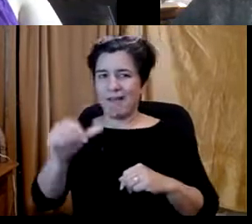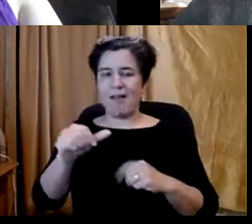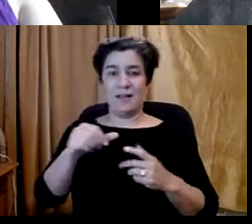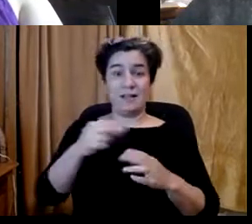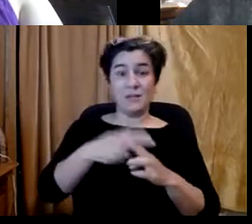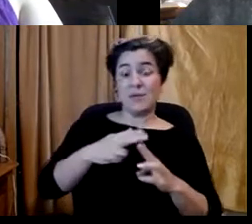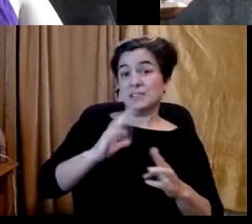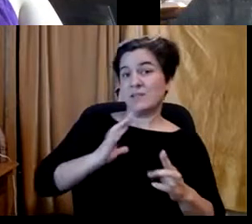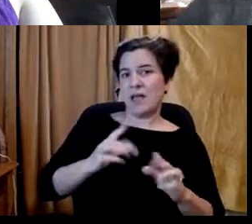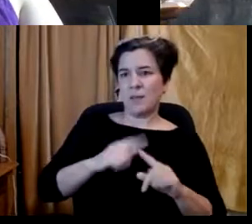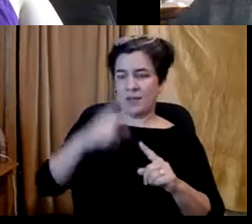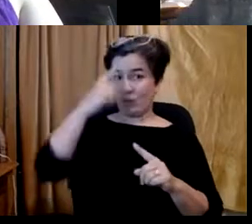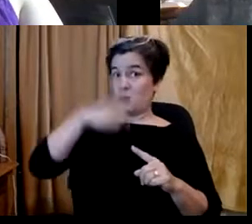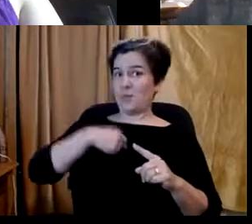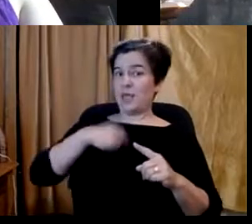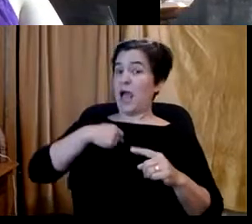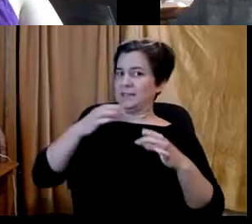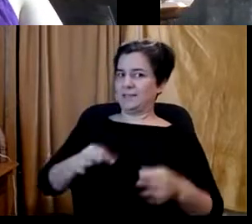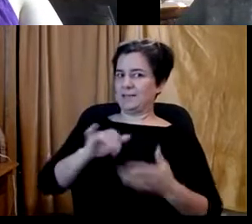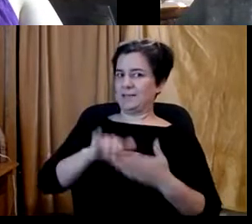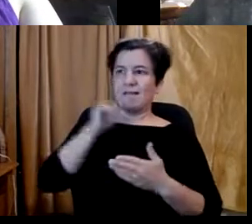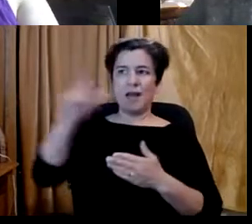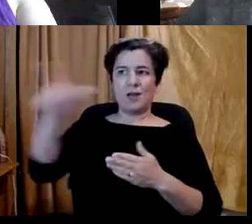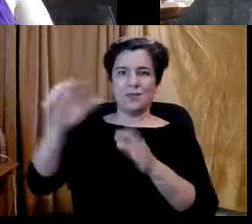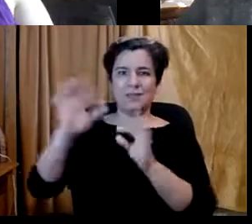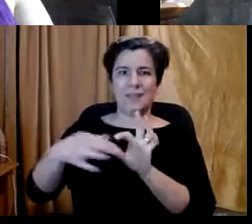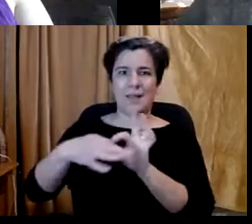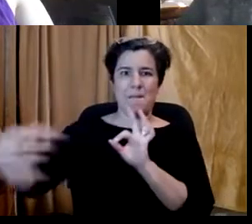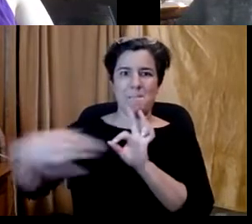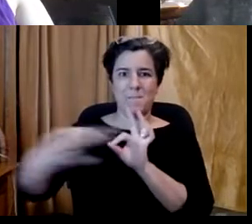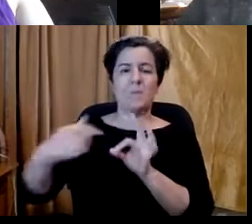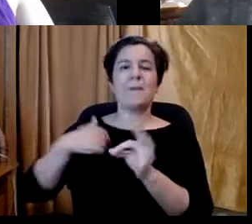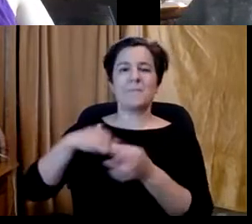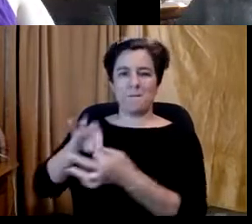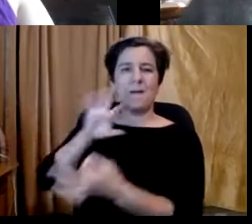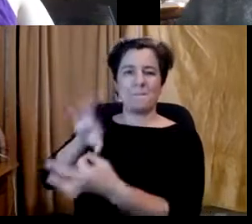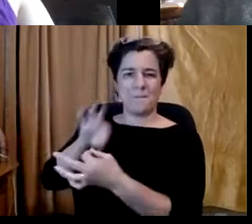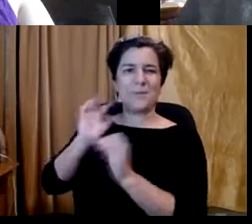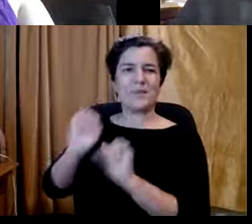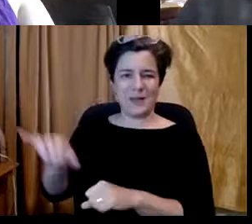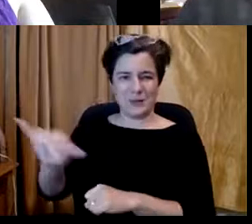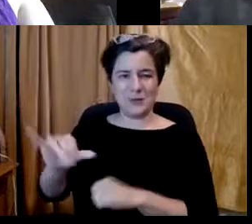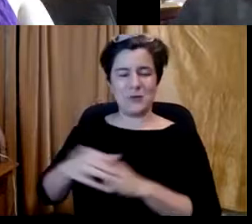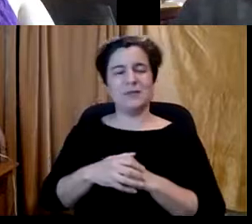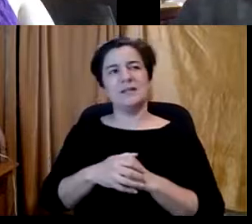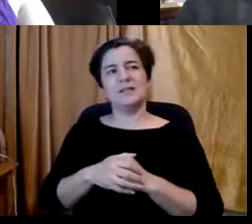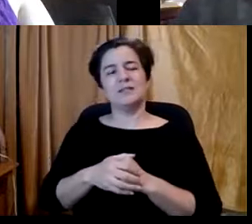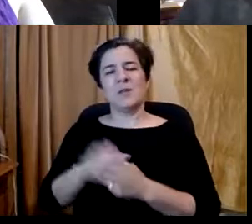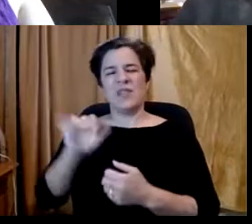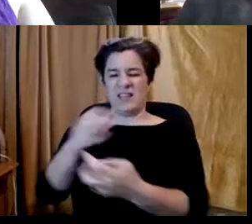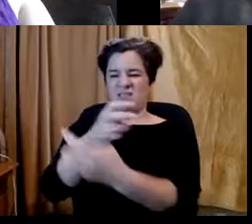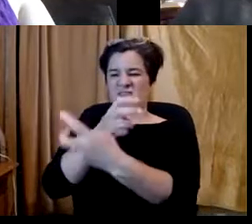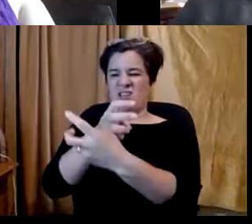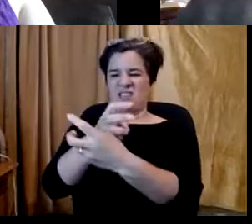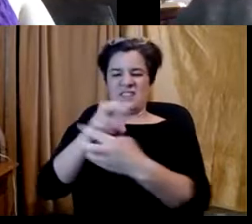way where someone is feeling more than the other person. So I think for me, toxicity in a relationship has a lot of